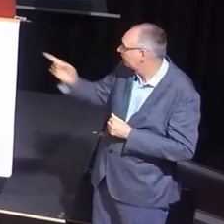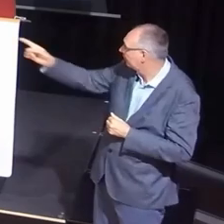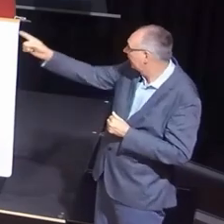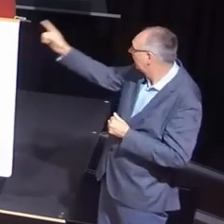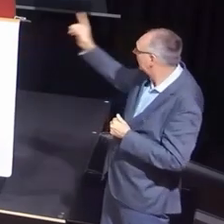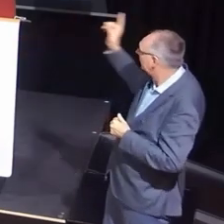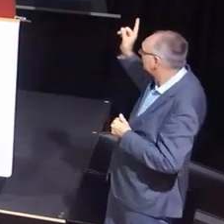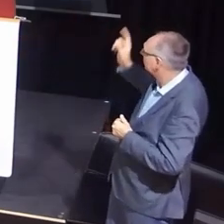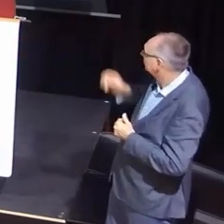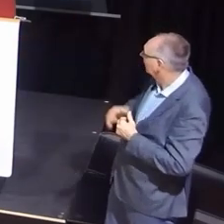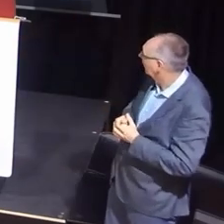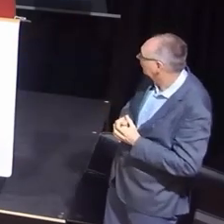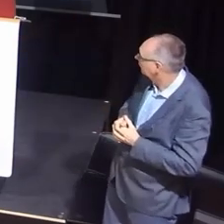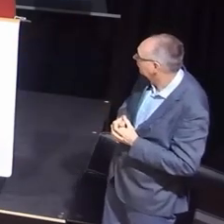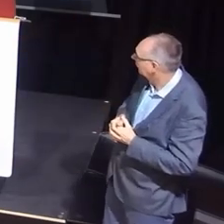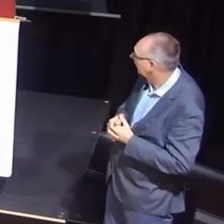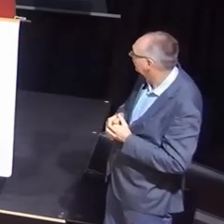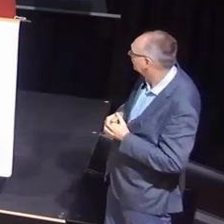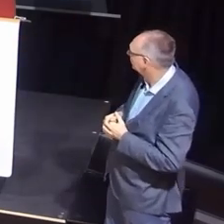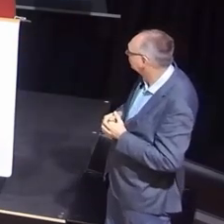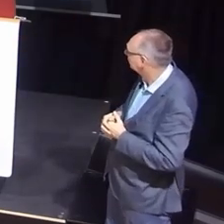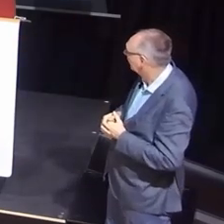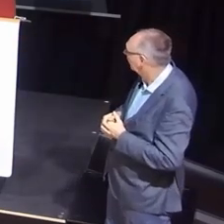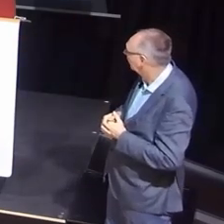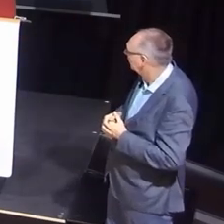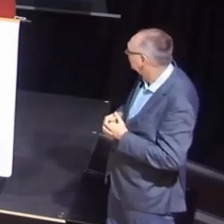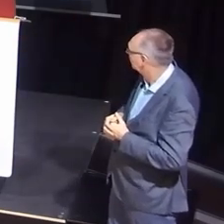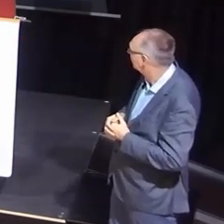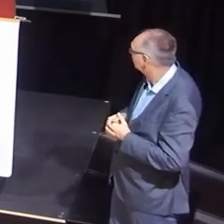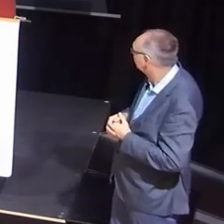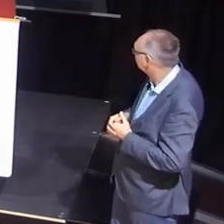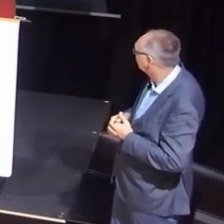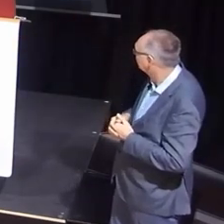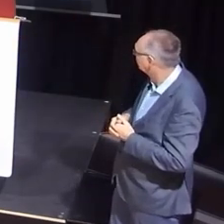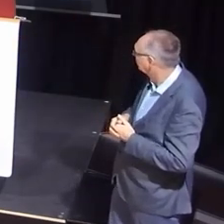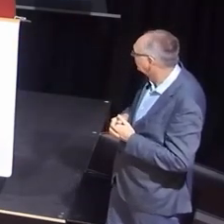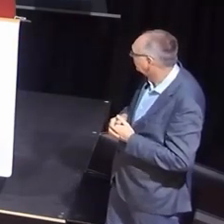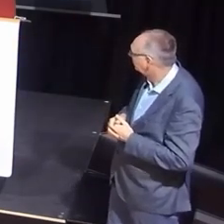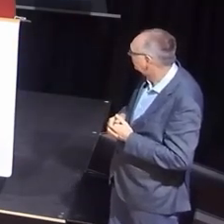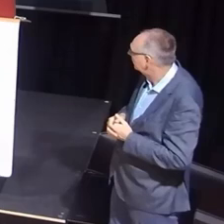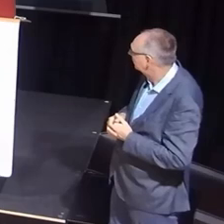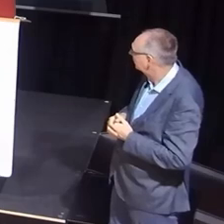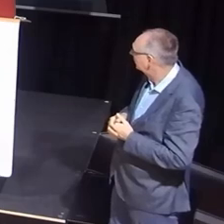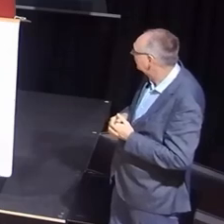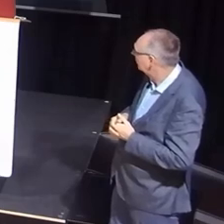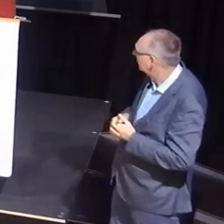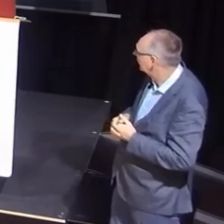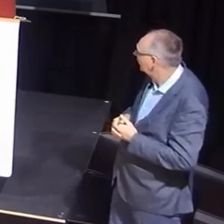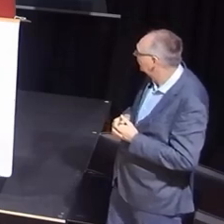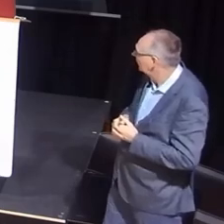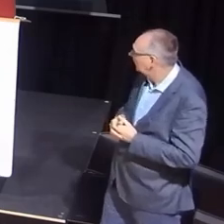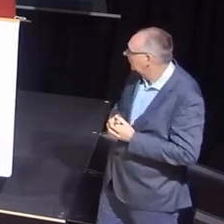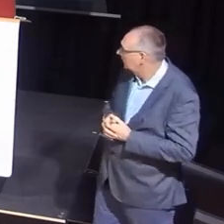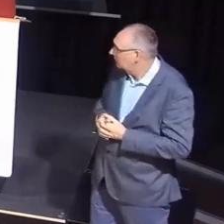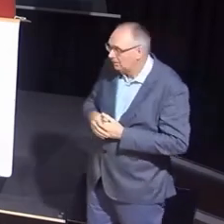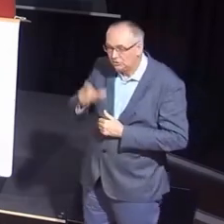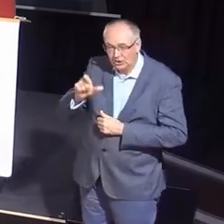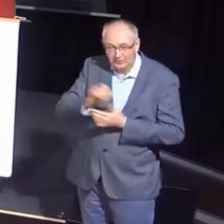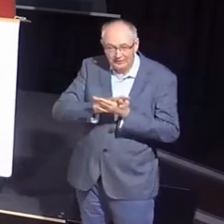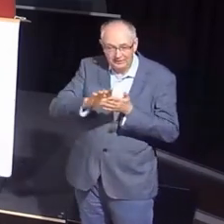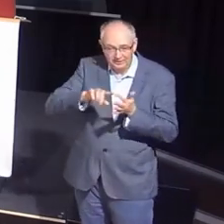I have pictures of everybody, and I also have some contact information. I'm gonna turn around and look. So I have